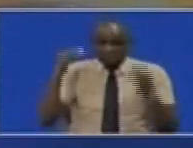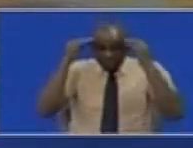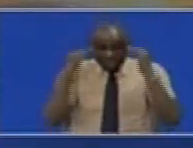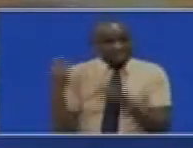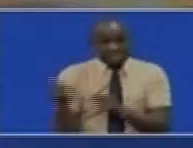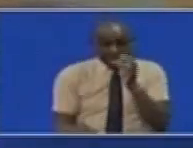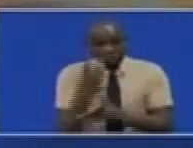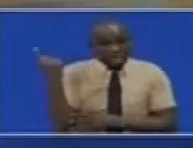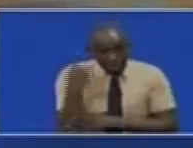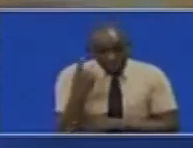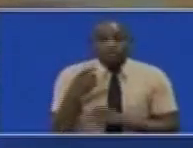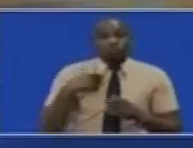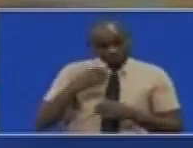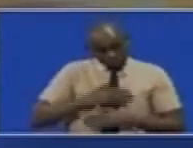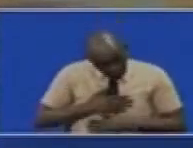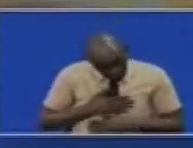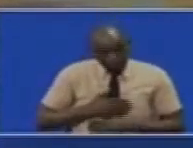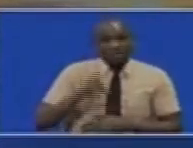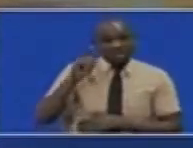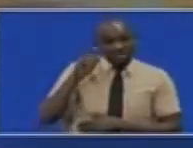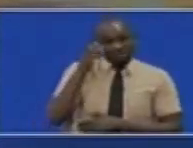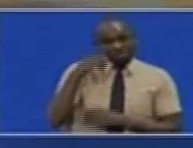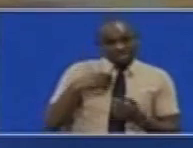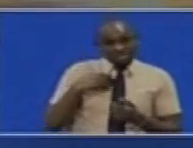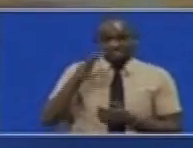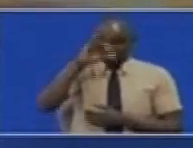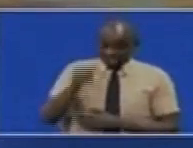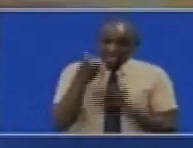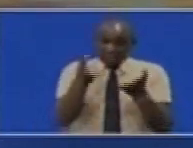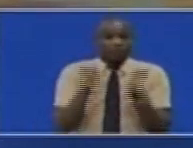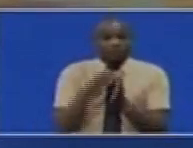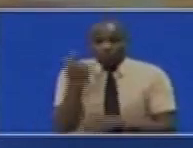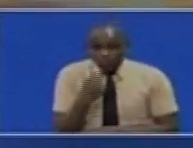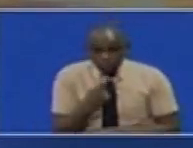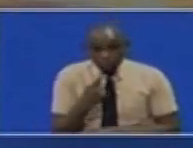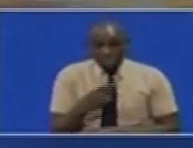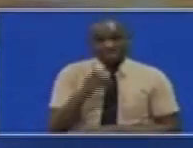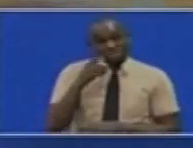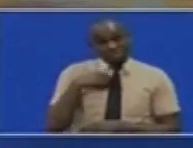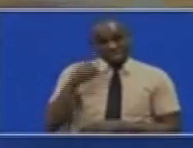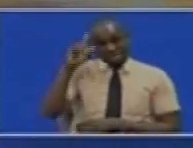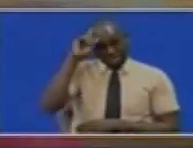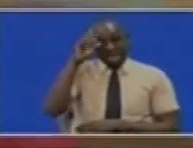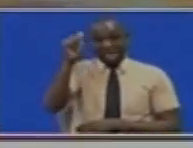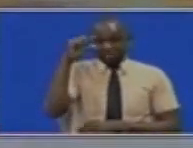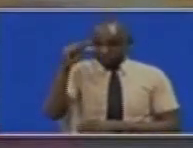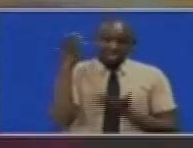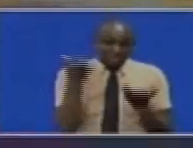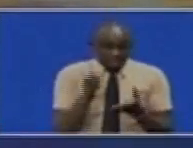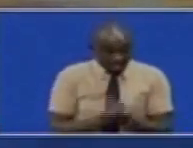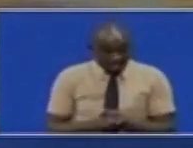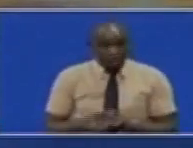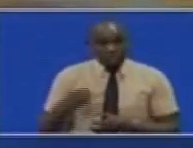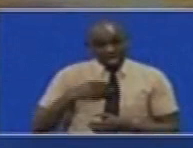it alone. You saw the Honorable the Chief Justice surrounded by the Attorney, the Honorable Attorney General,